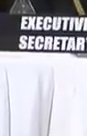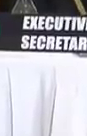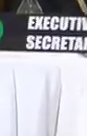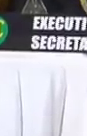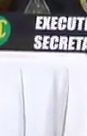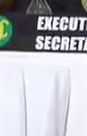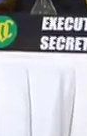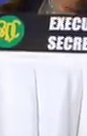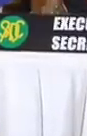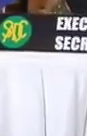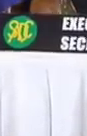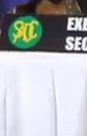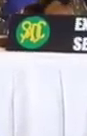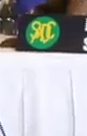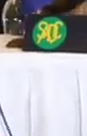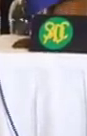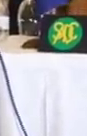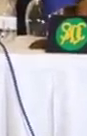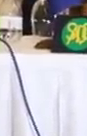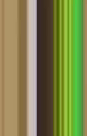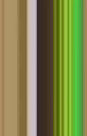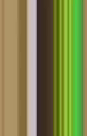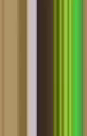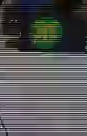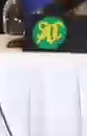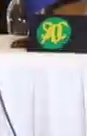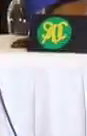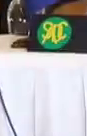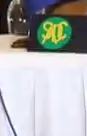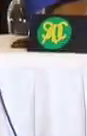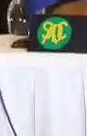30 days within, and there will be a follow-up.